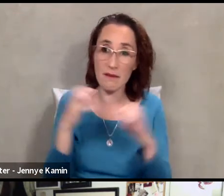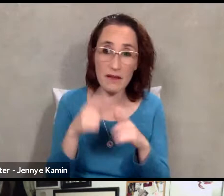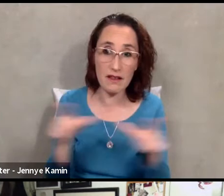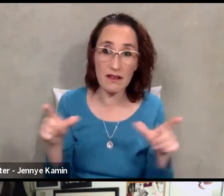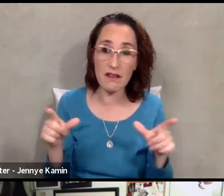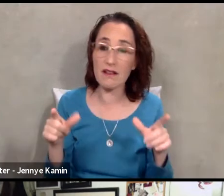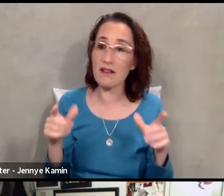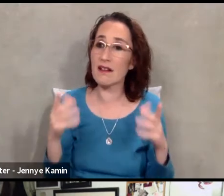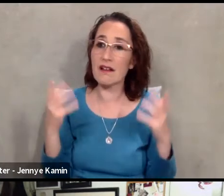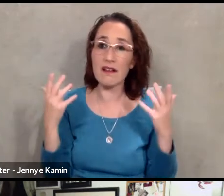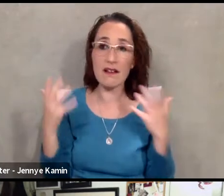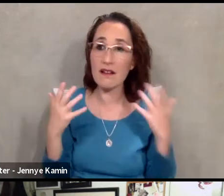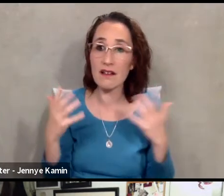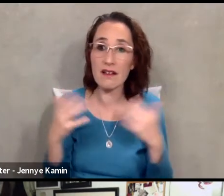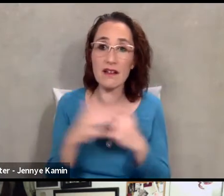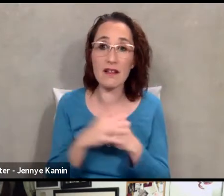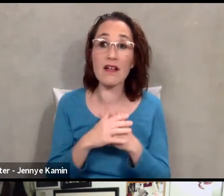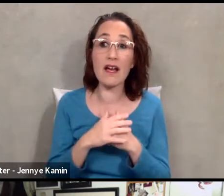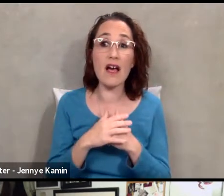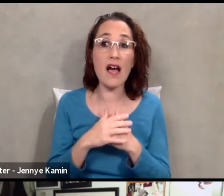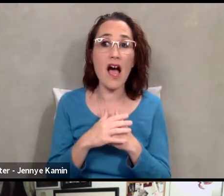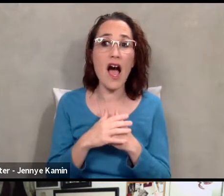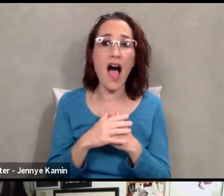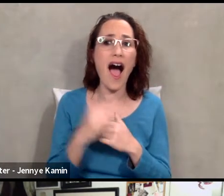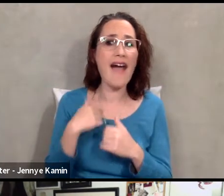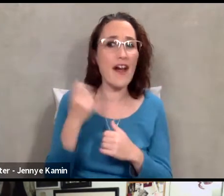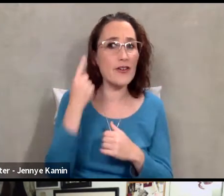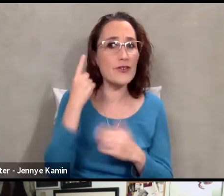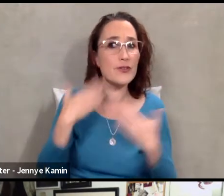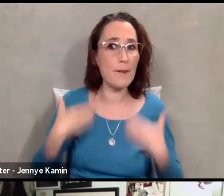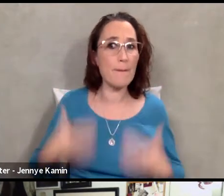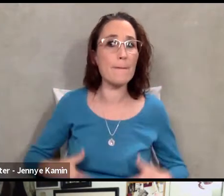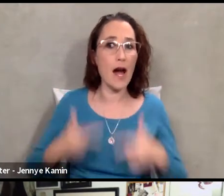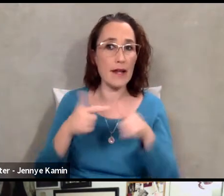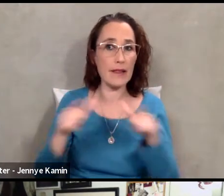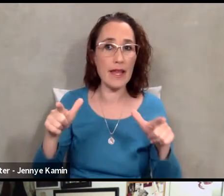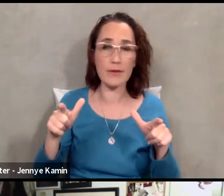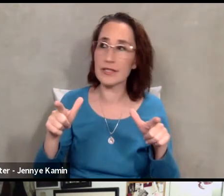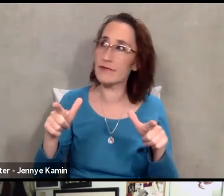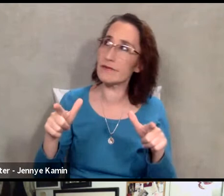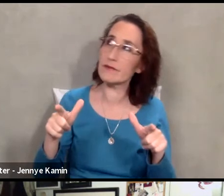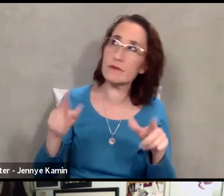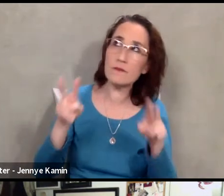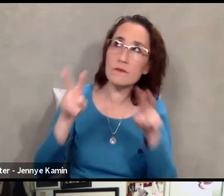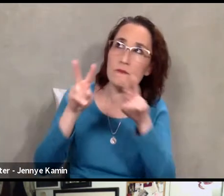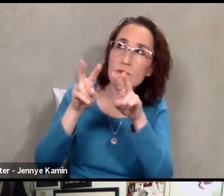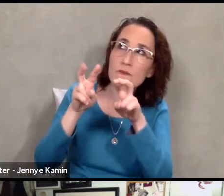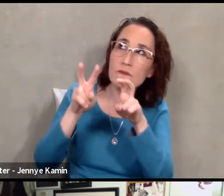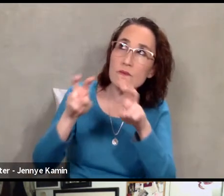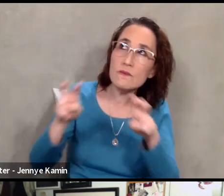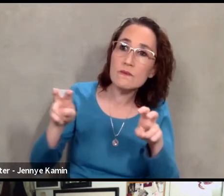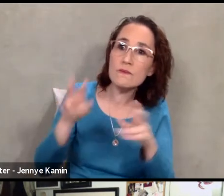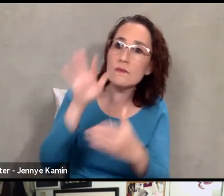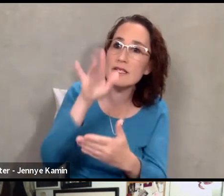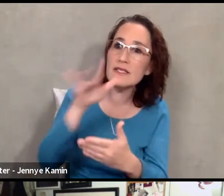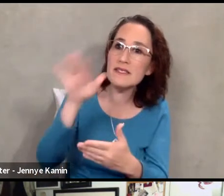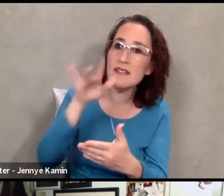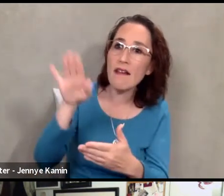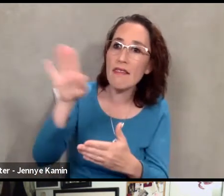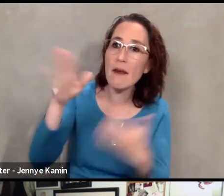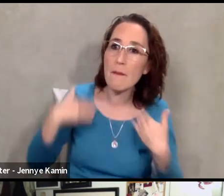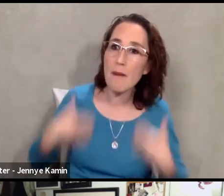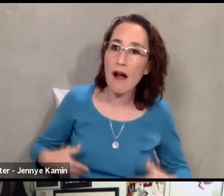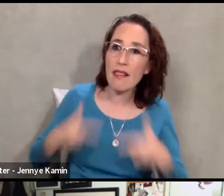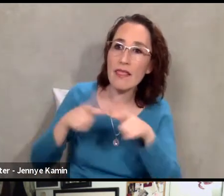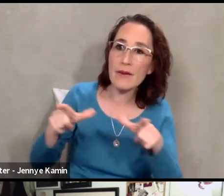the whole path. Like I'm very, very aware of body language and I've studied body language. And I think